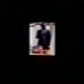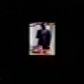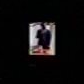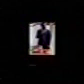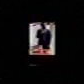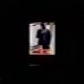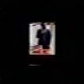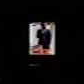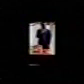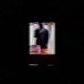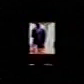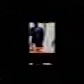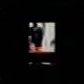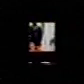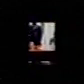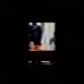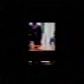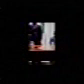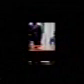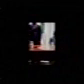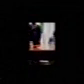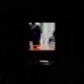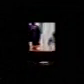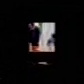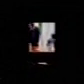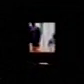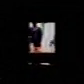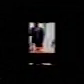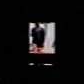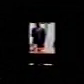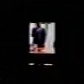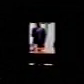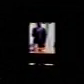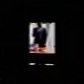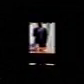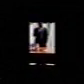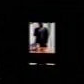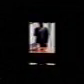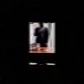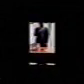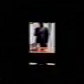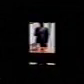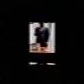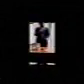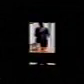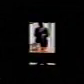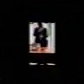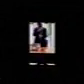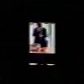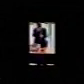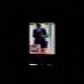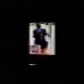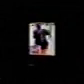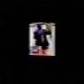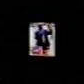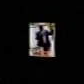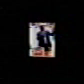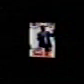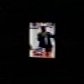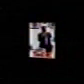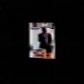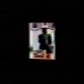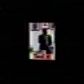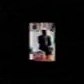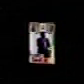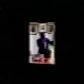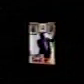that sickness. The Lord has come to show you His power tonight, His glory